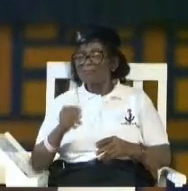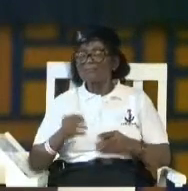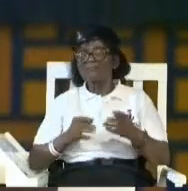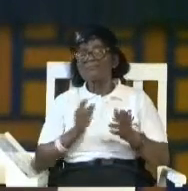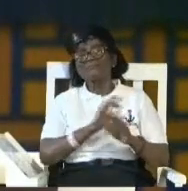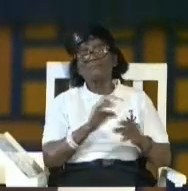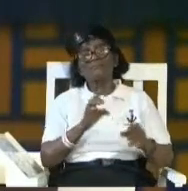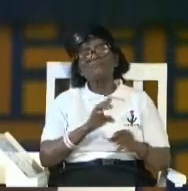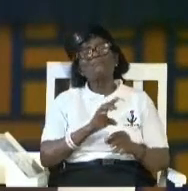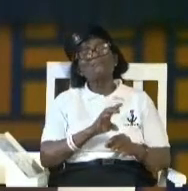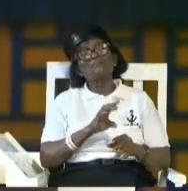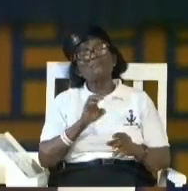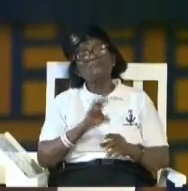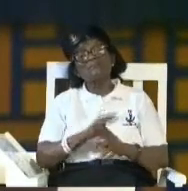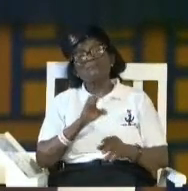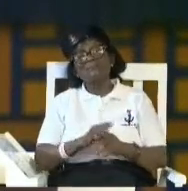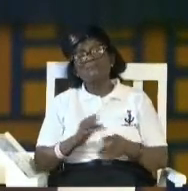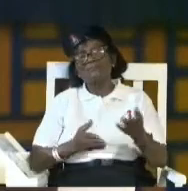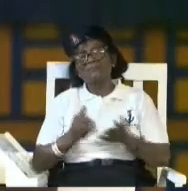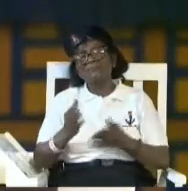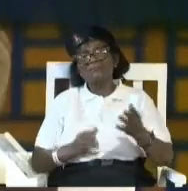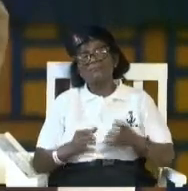Before long, I recognized it.